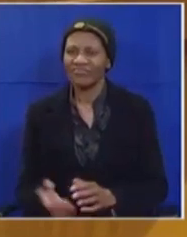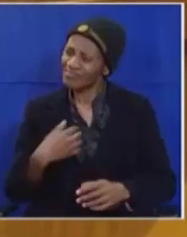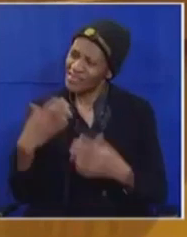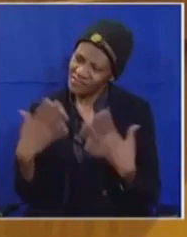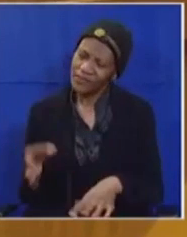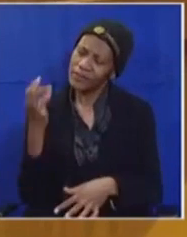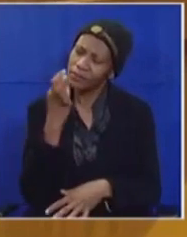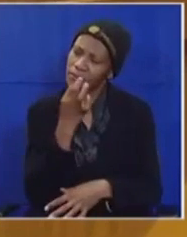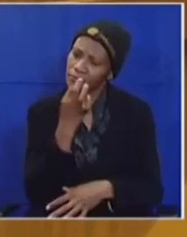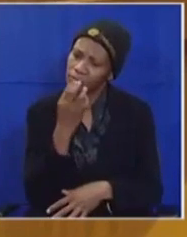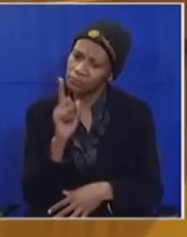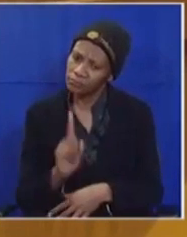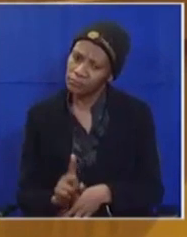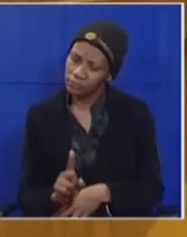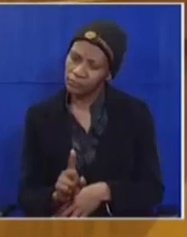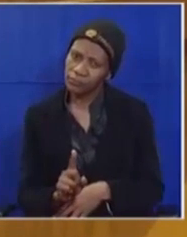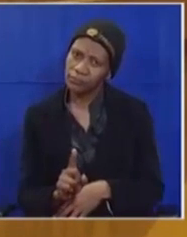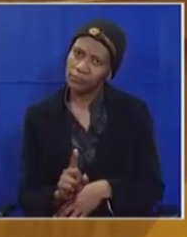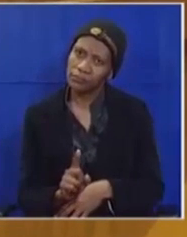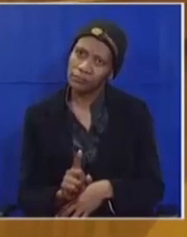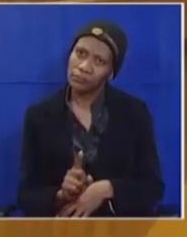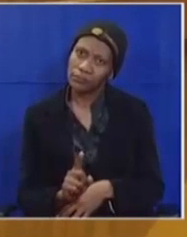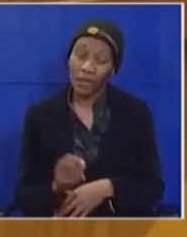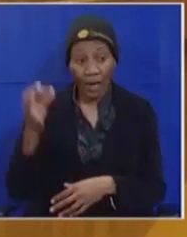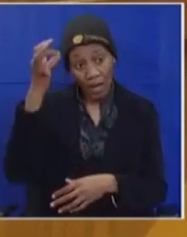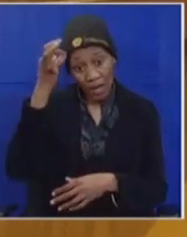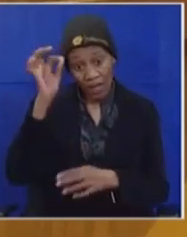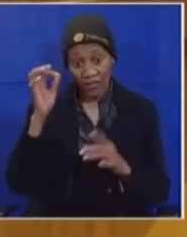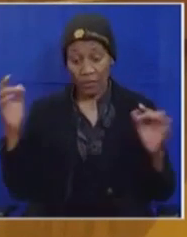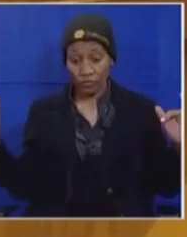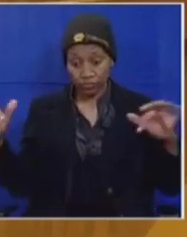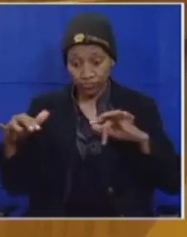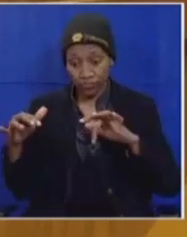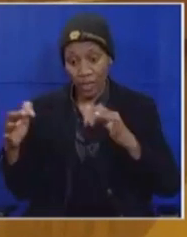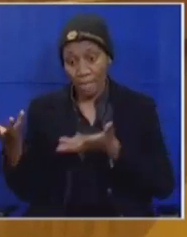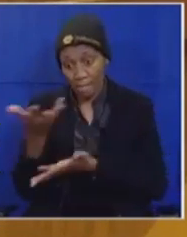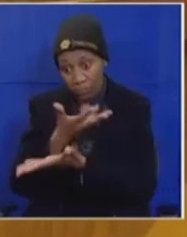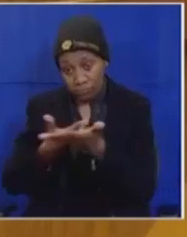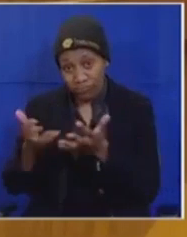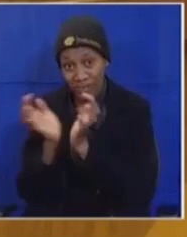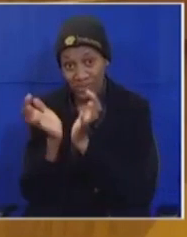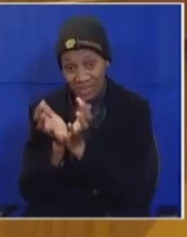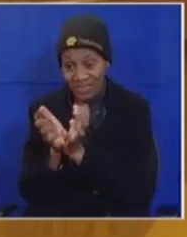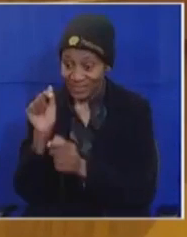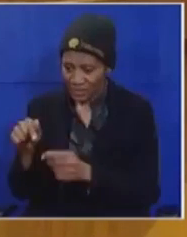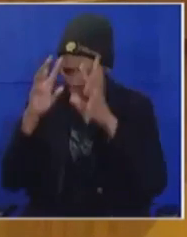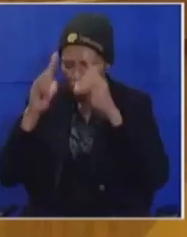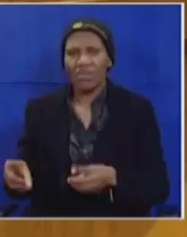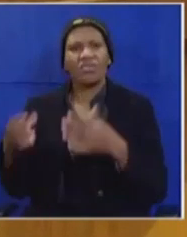that the government Lekgotla, the cabinet Lekgotla, decided that we